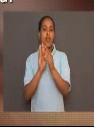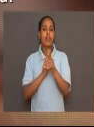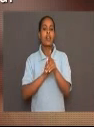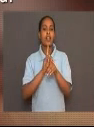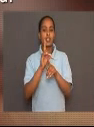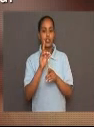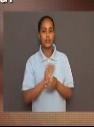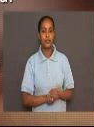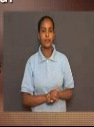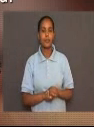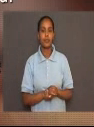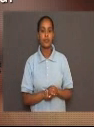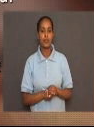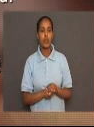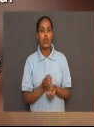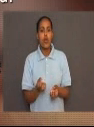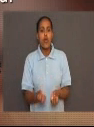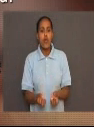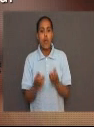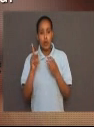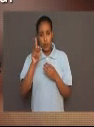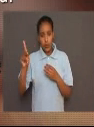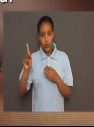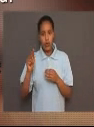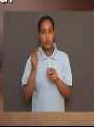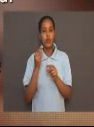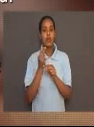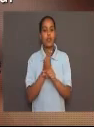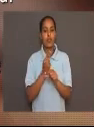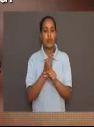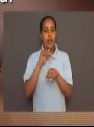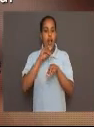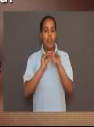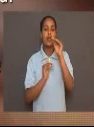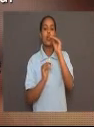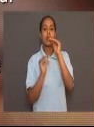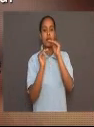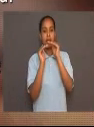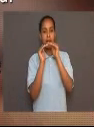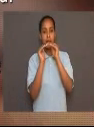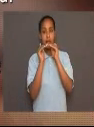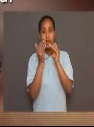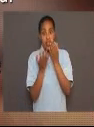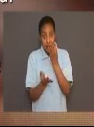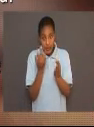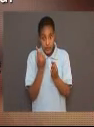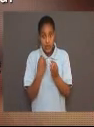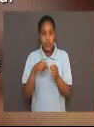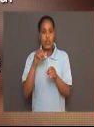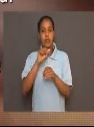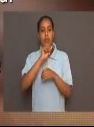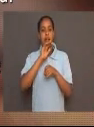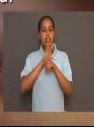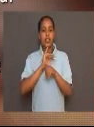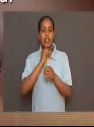direction. More products will be formed at equilibrium if the pressure is